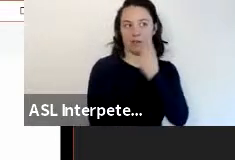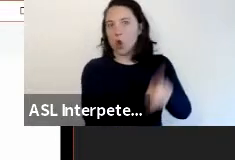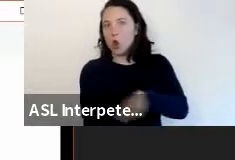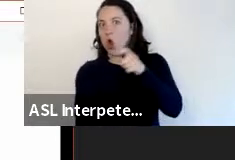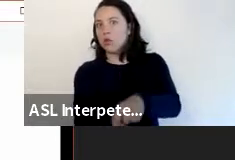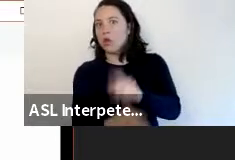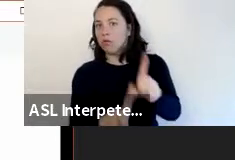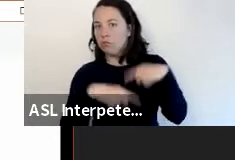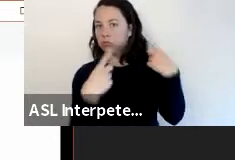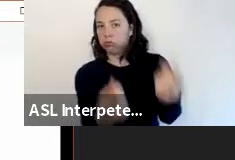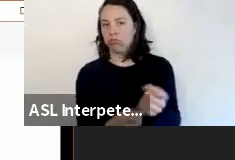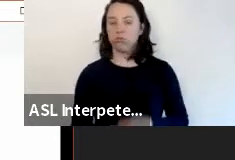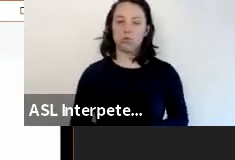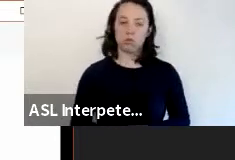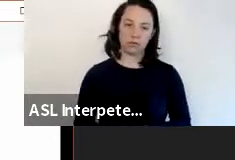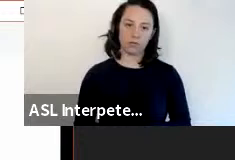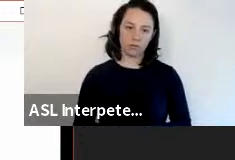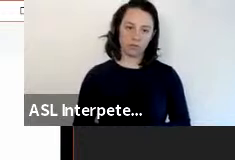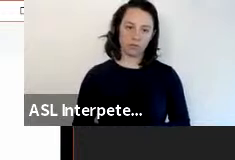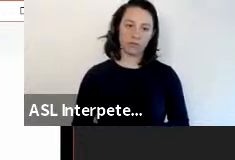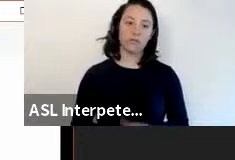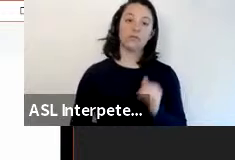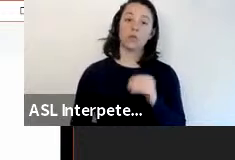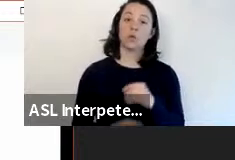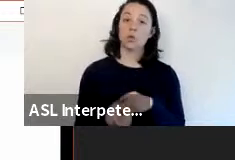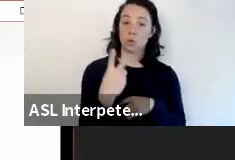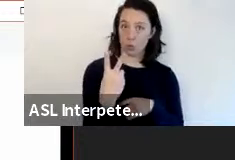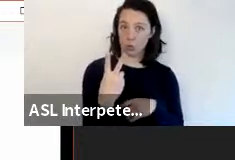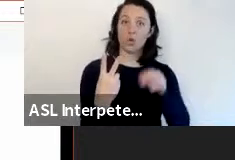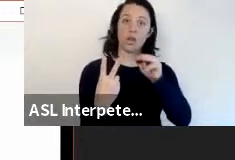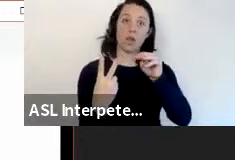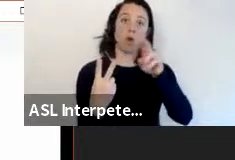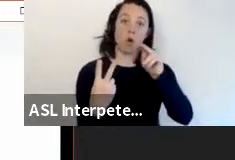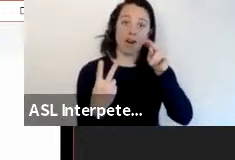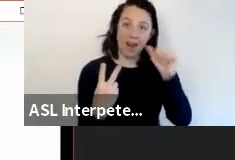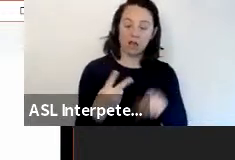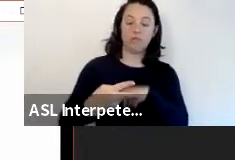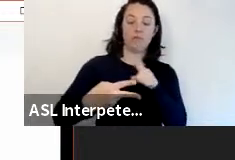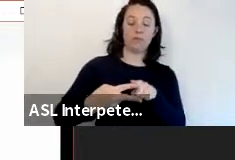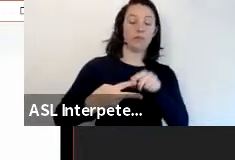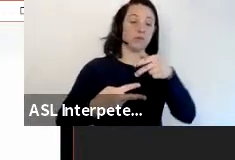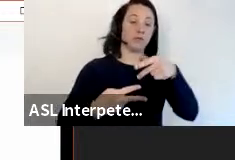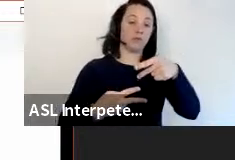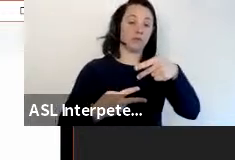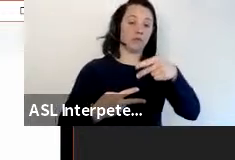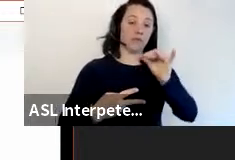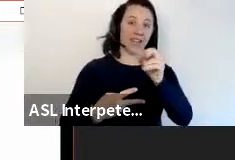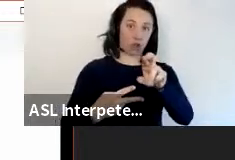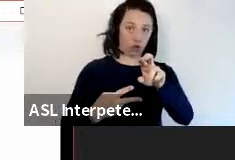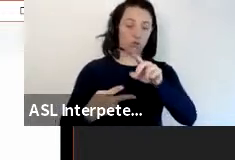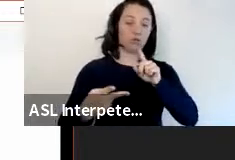So of the two mRNA vaccines, the Pfizer and the Moderna vaccines,